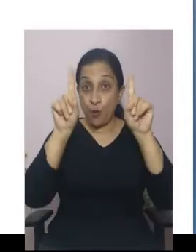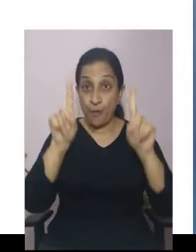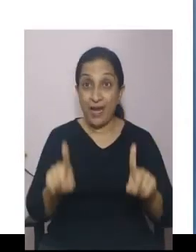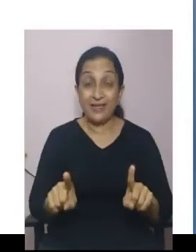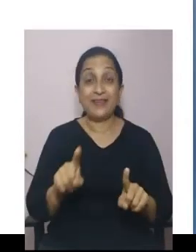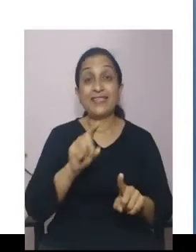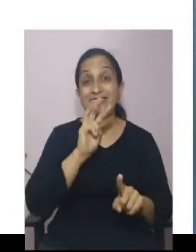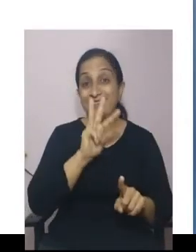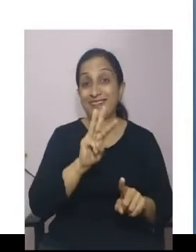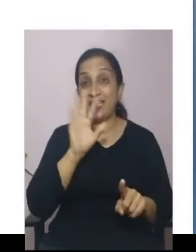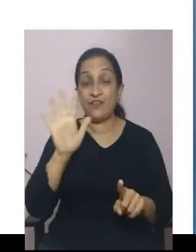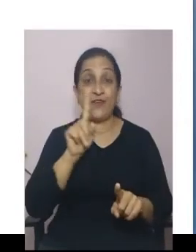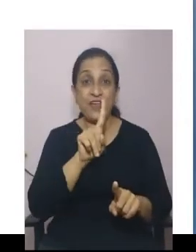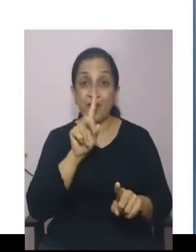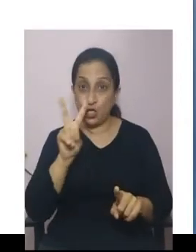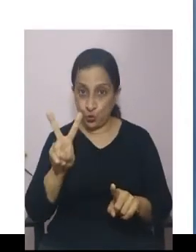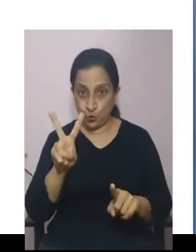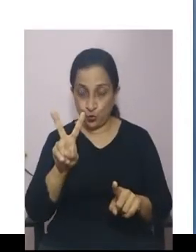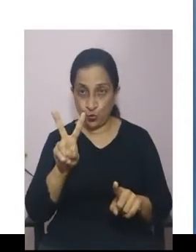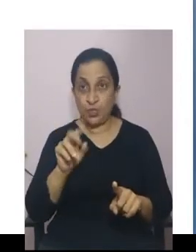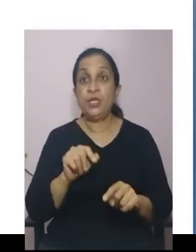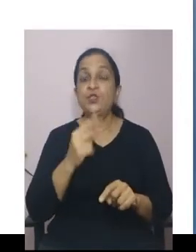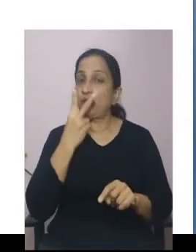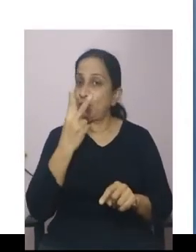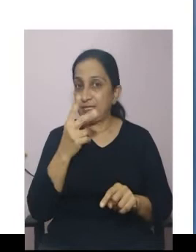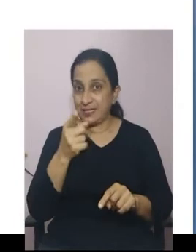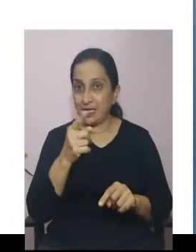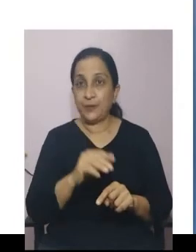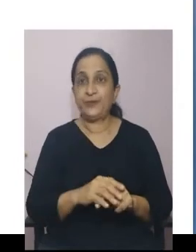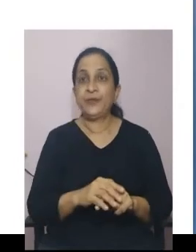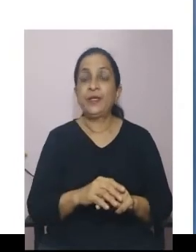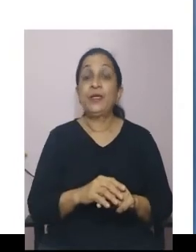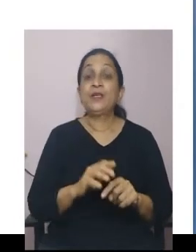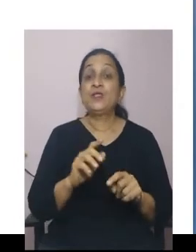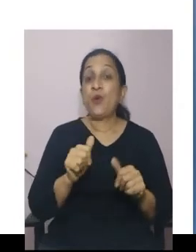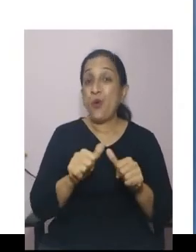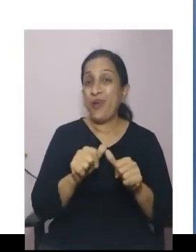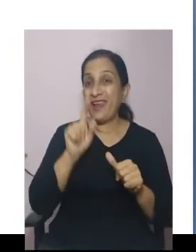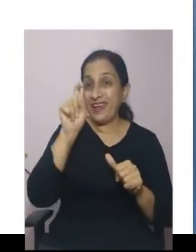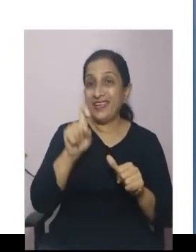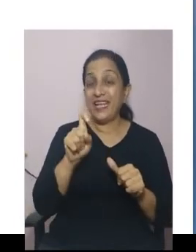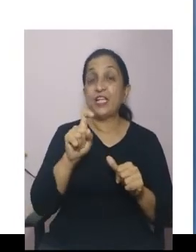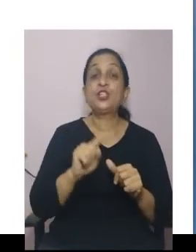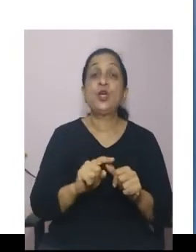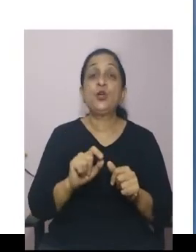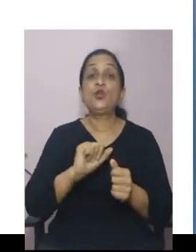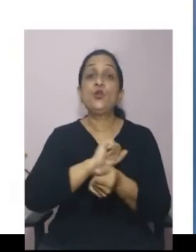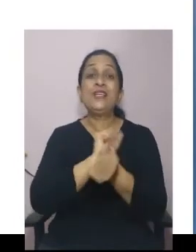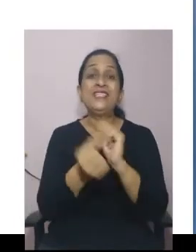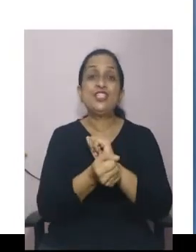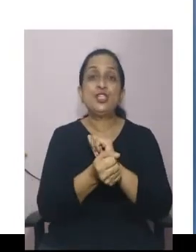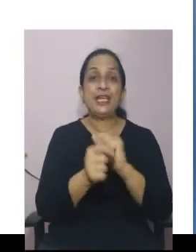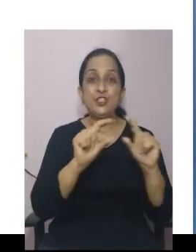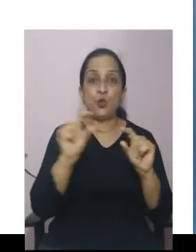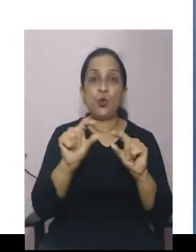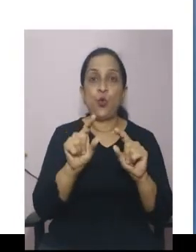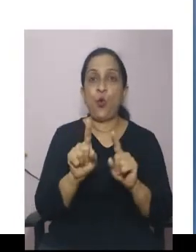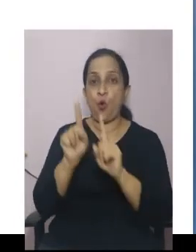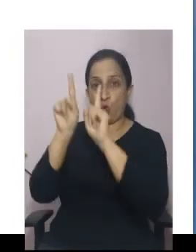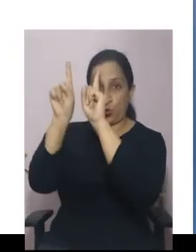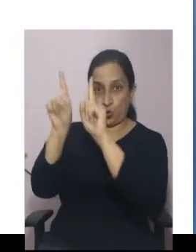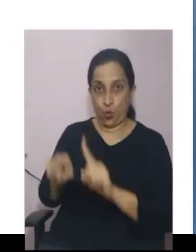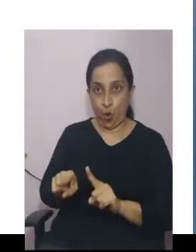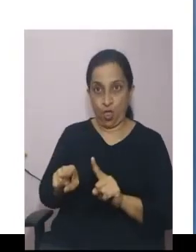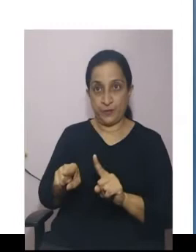matrix 3 5 1 2. Okay, a dash can be found by reversing the